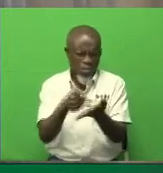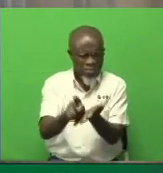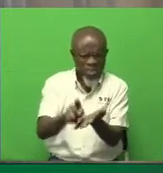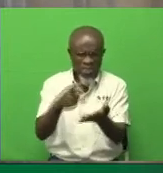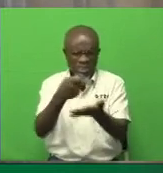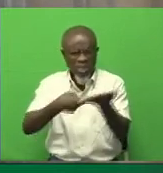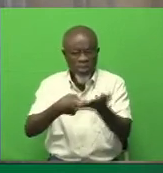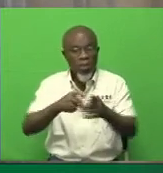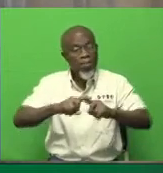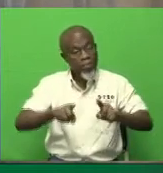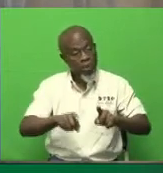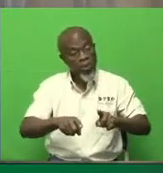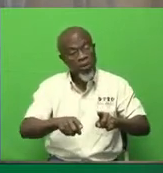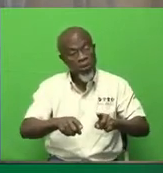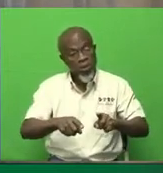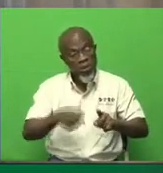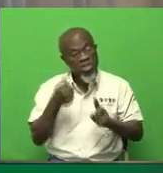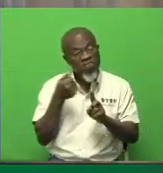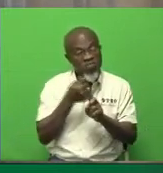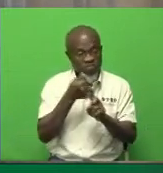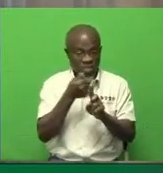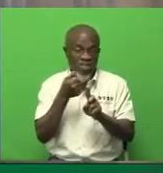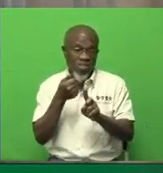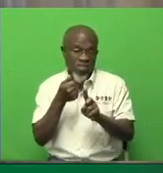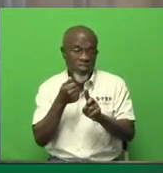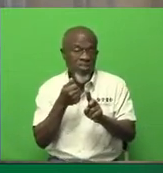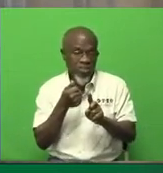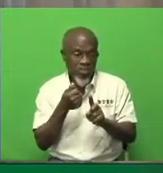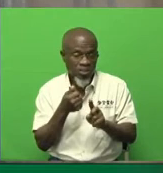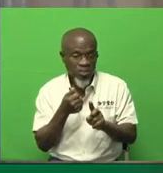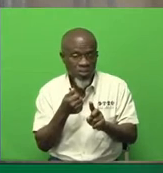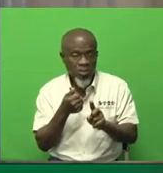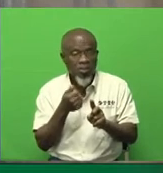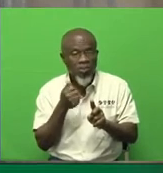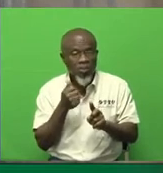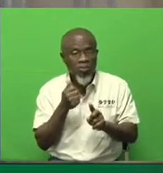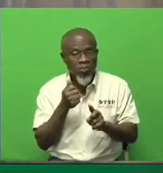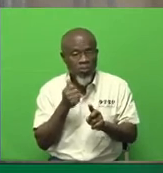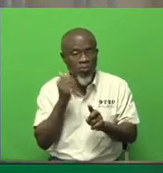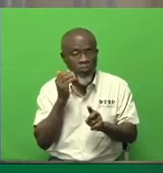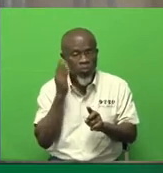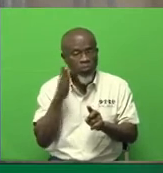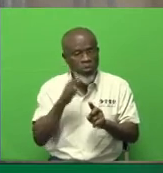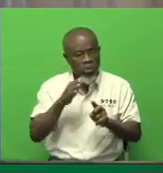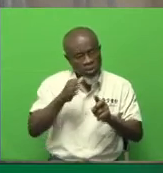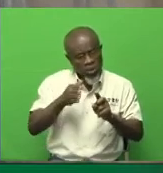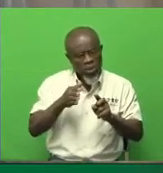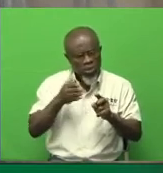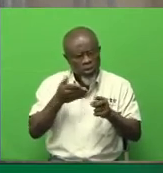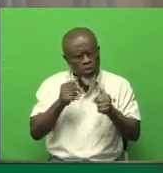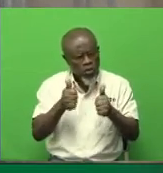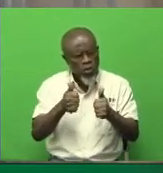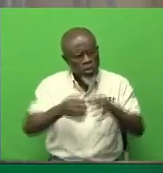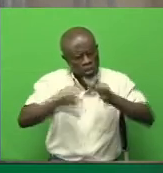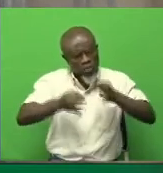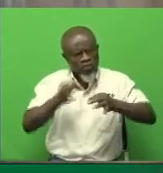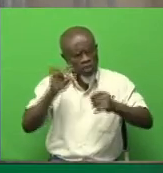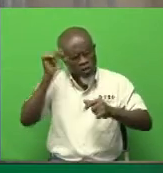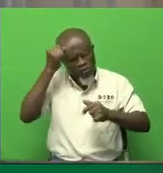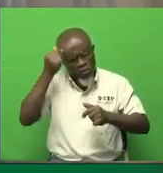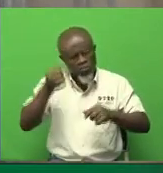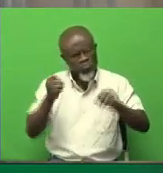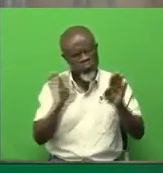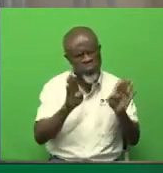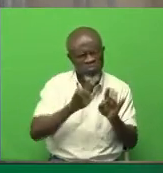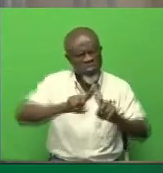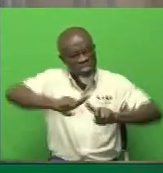have been averted if the government had acted differently previously in this expenditure rejecting claims